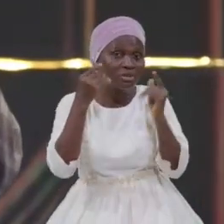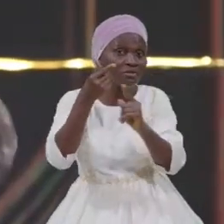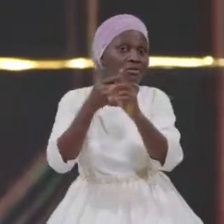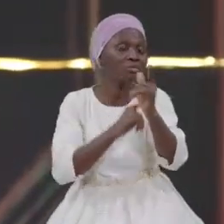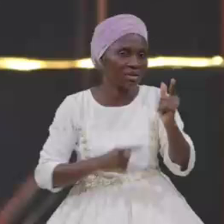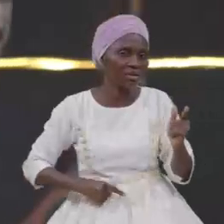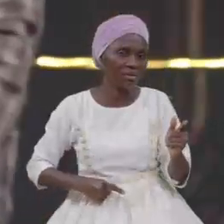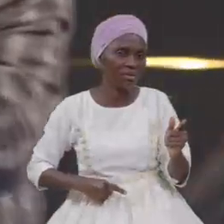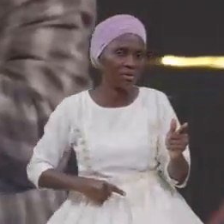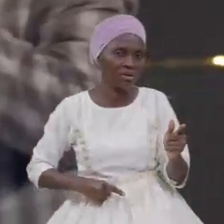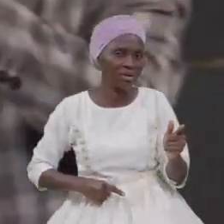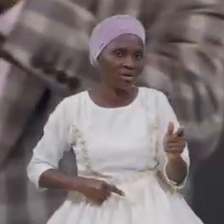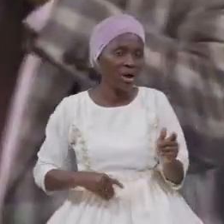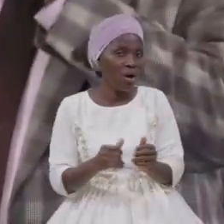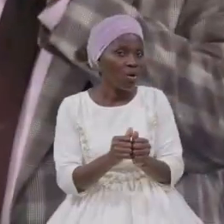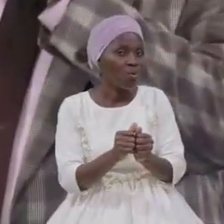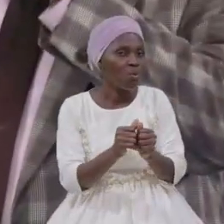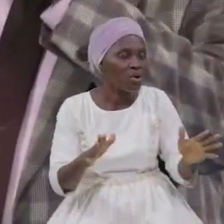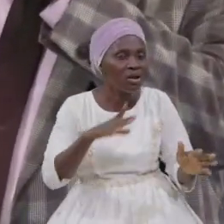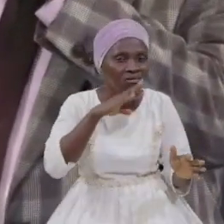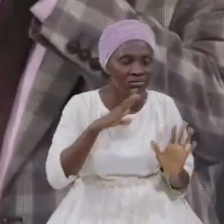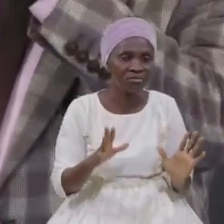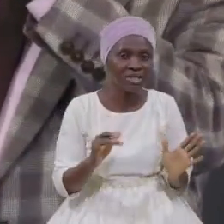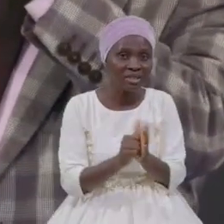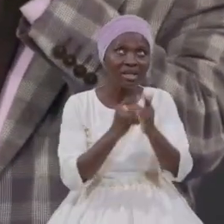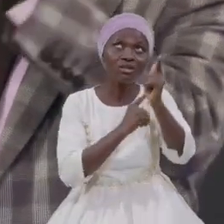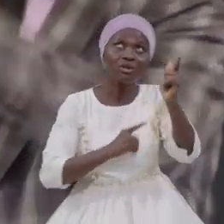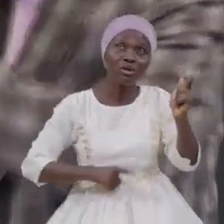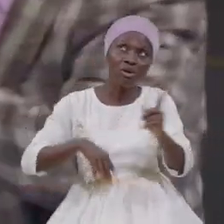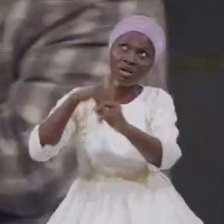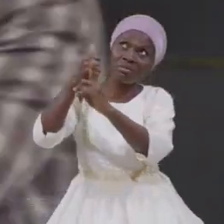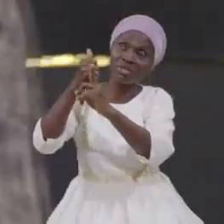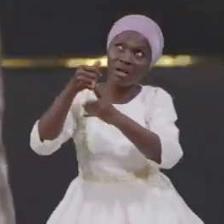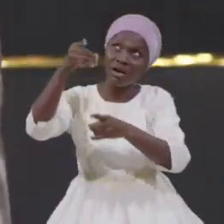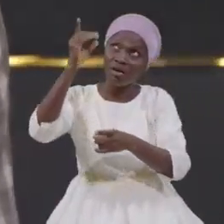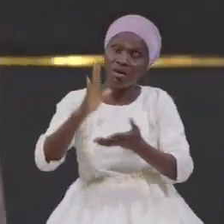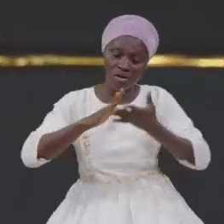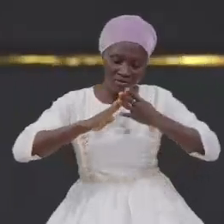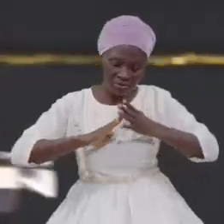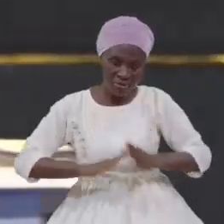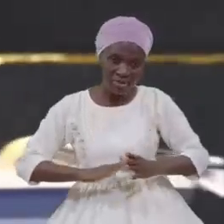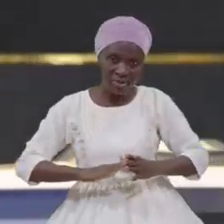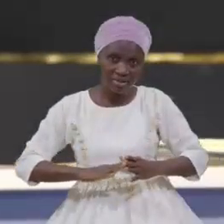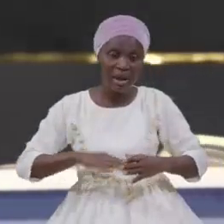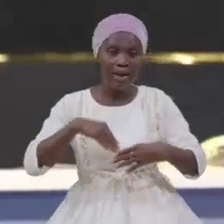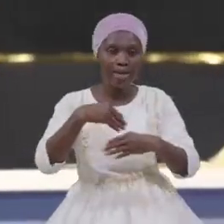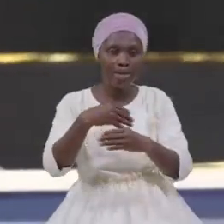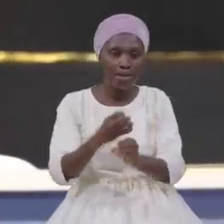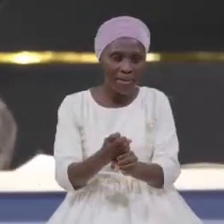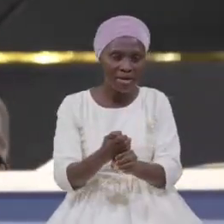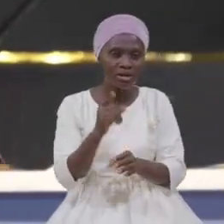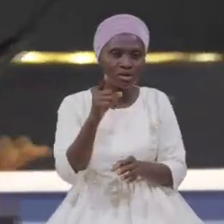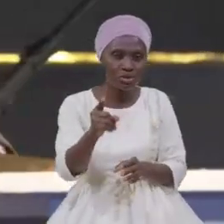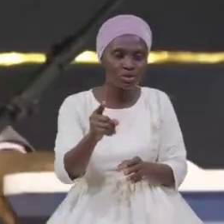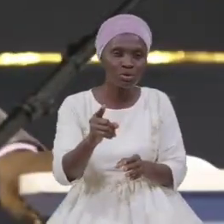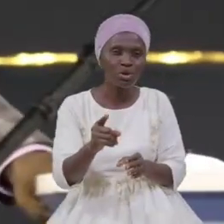Blameless. That the Lord himself, the God of peace, make you blameless.